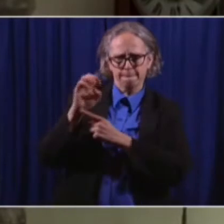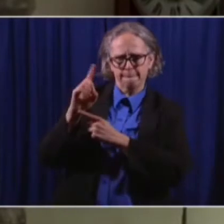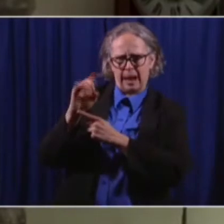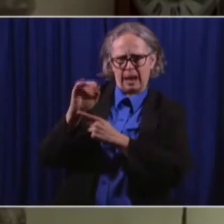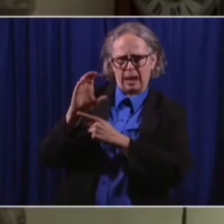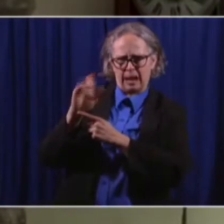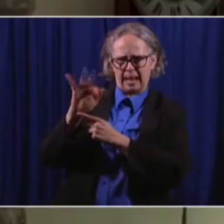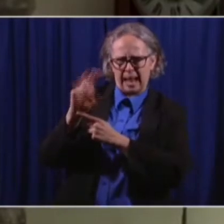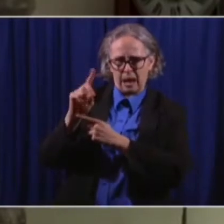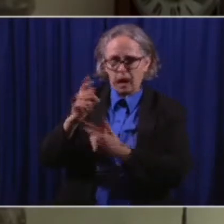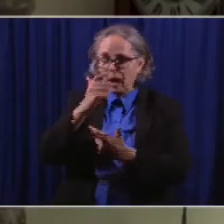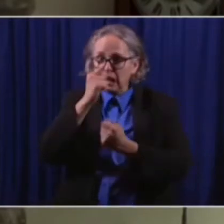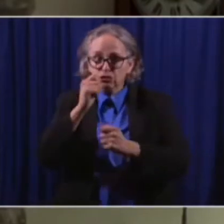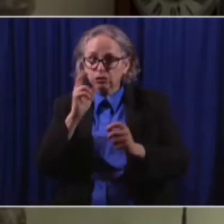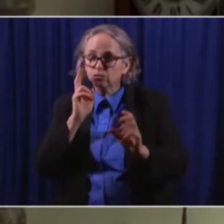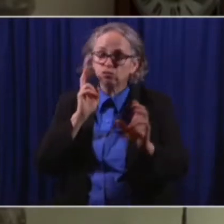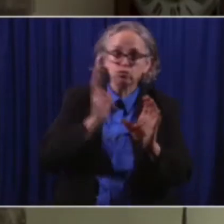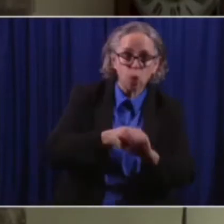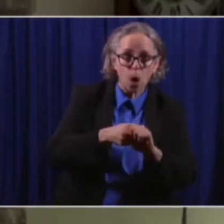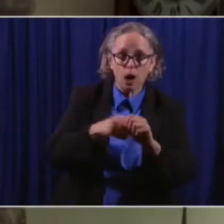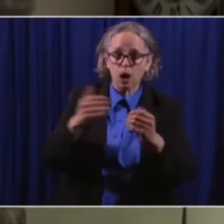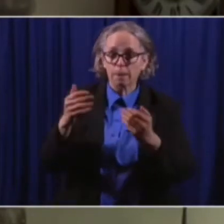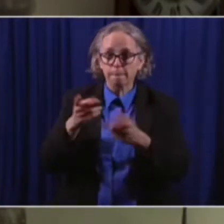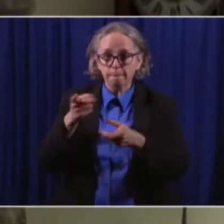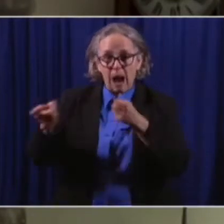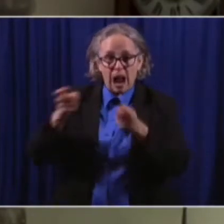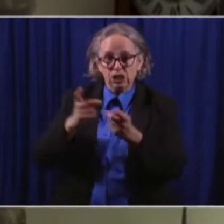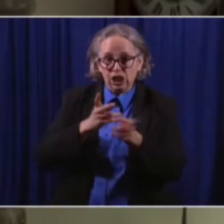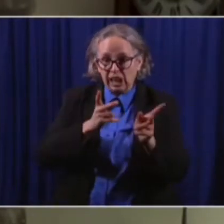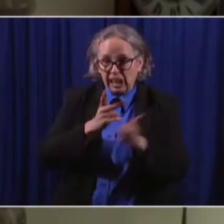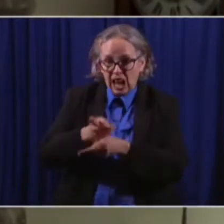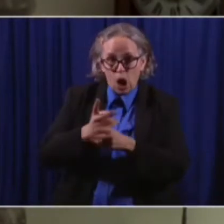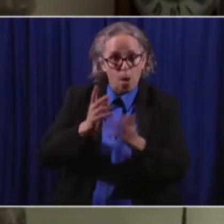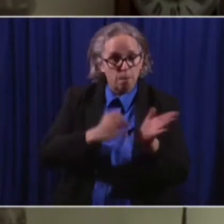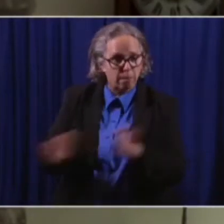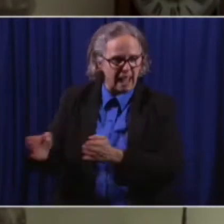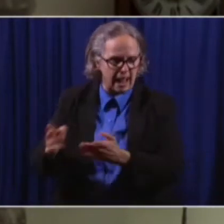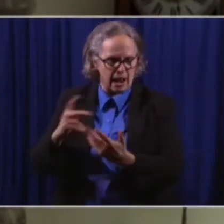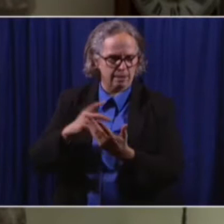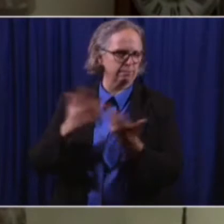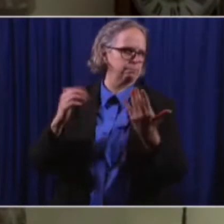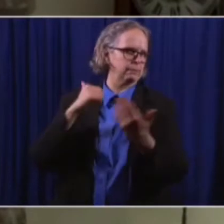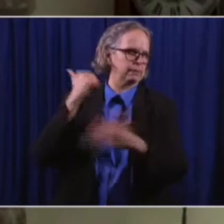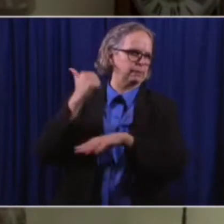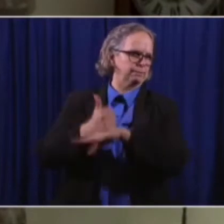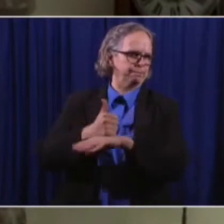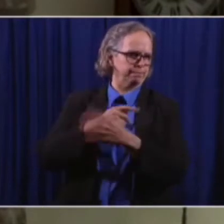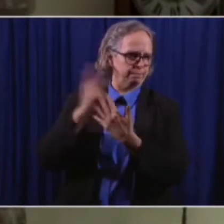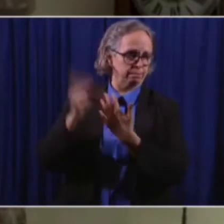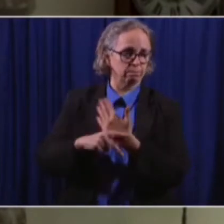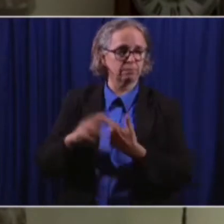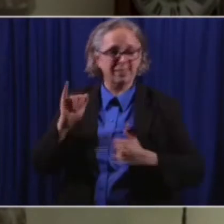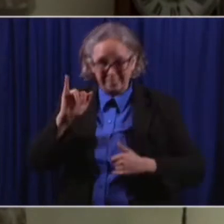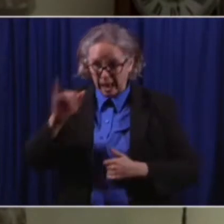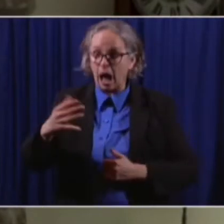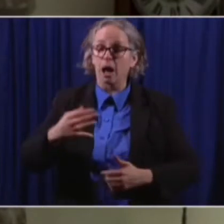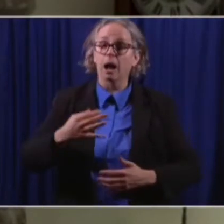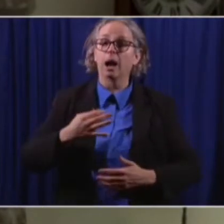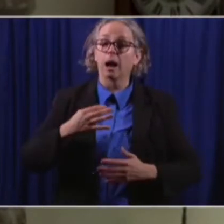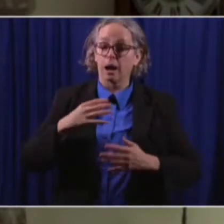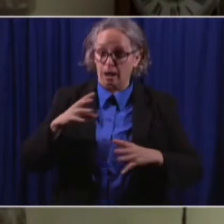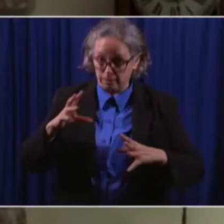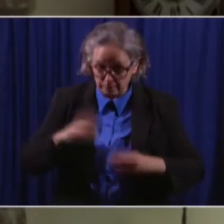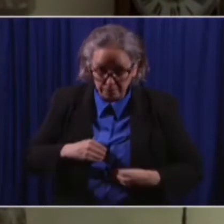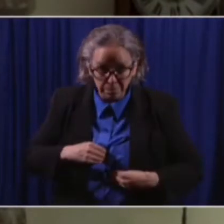selected plans, the ones that are selected, will be an essential piece in improving the health and lives of millions of